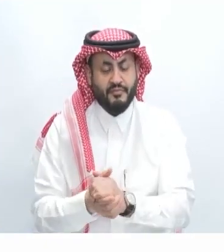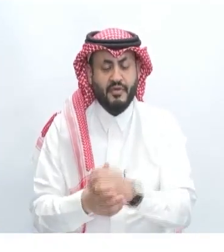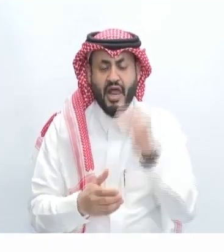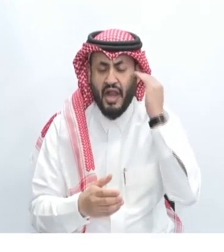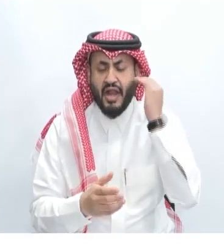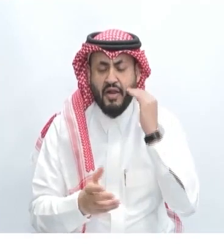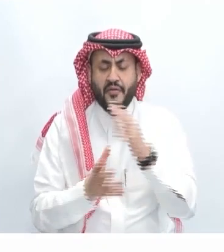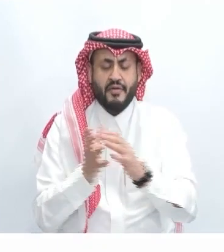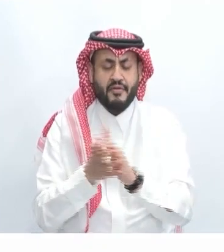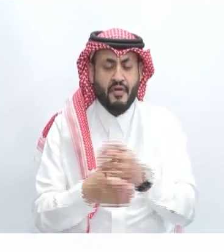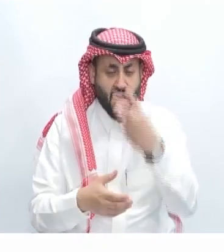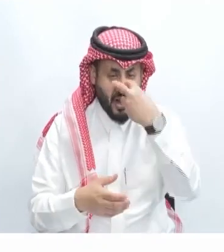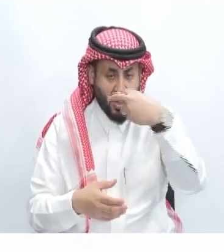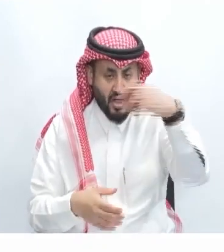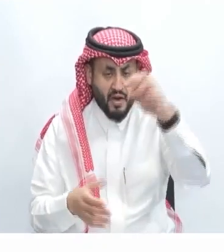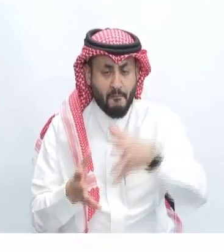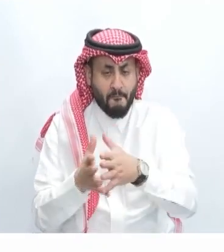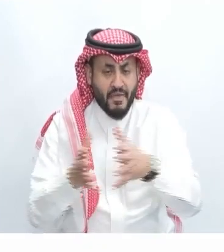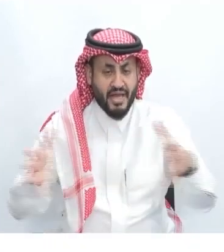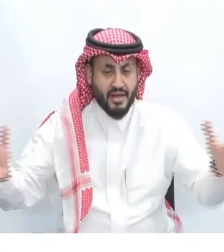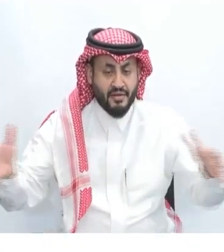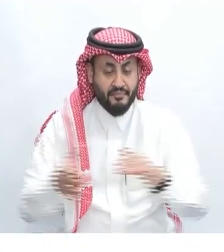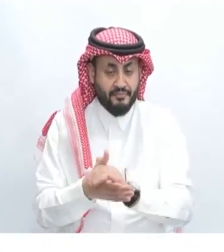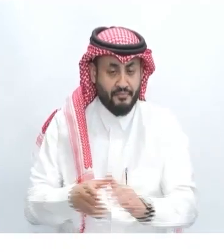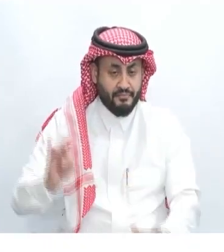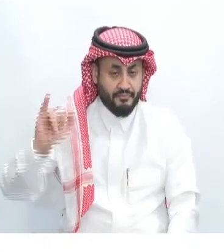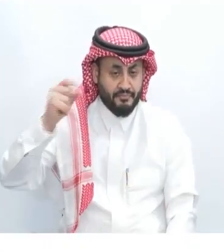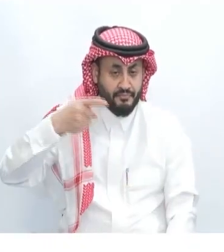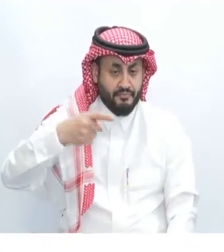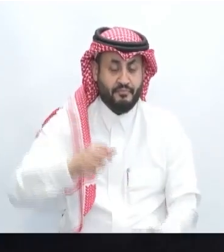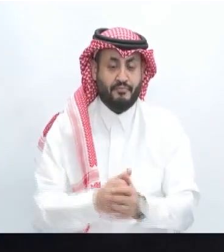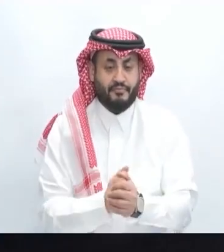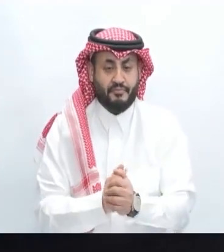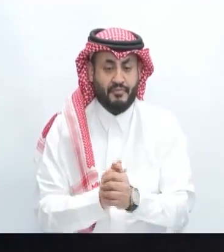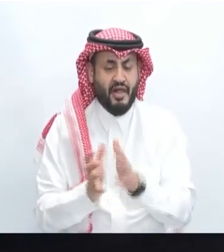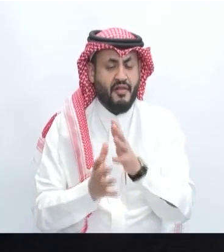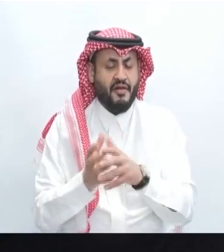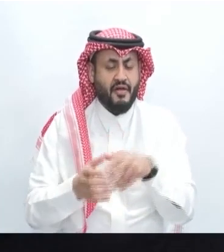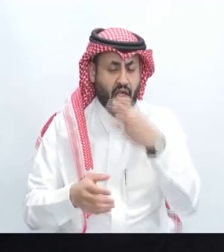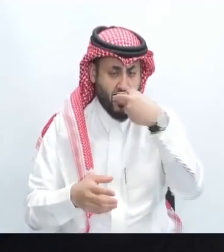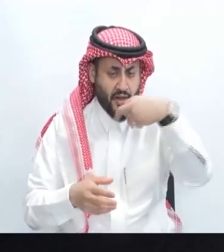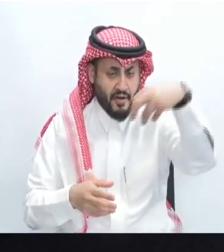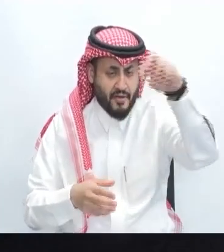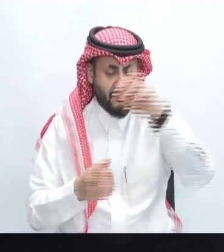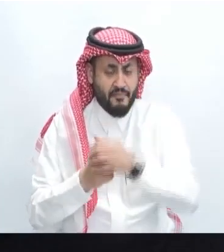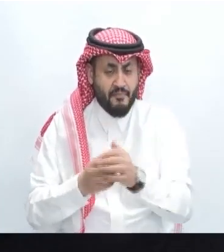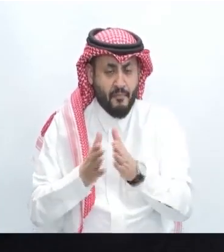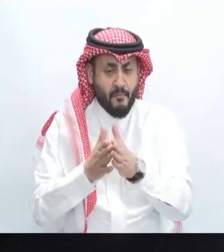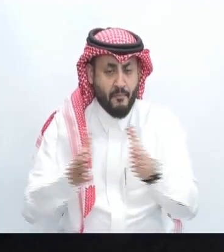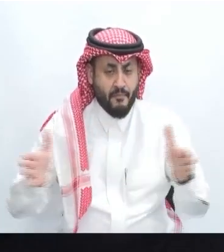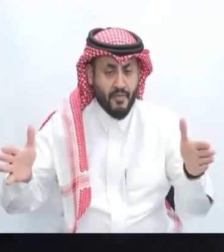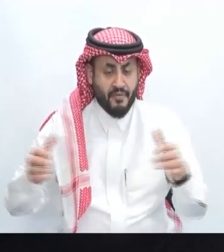big. Elephants are big." So she describes elephant as